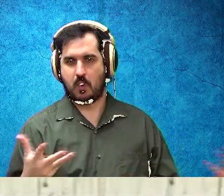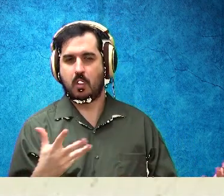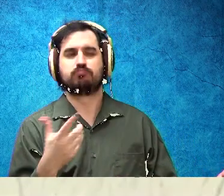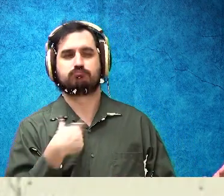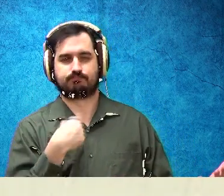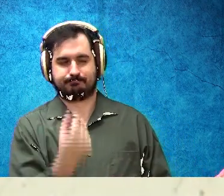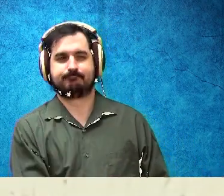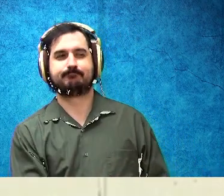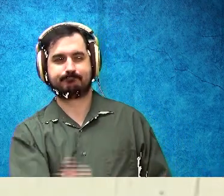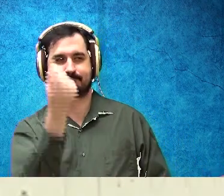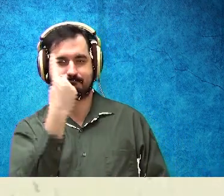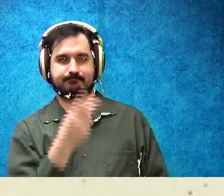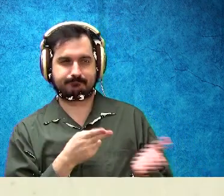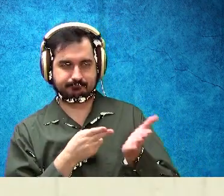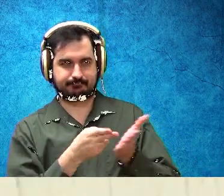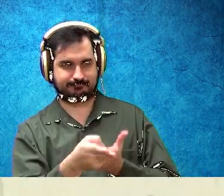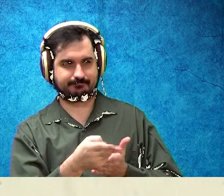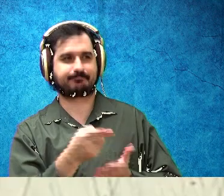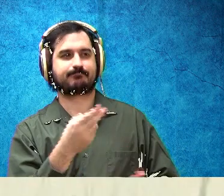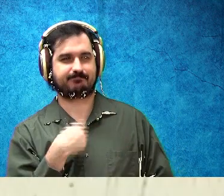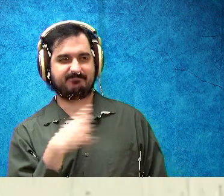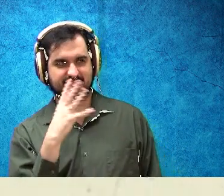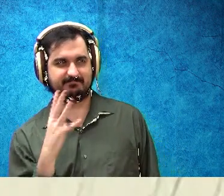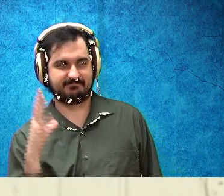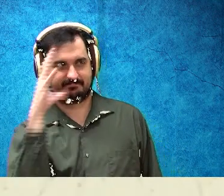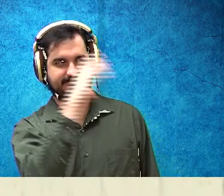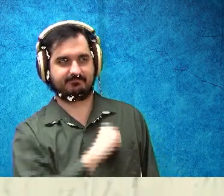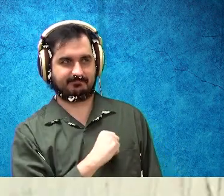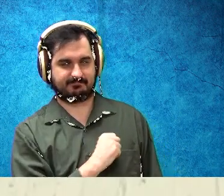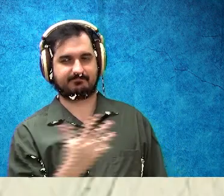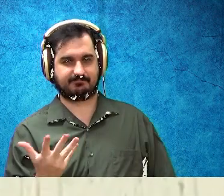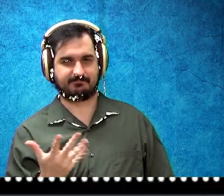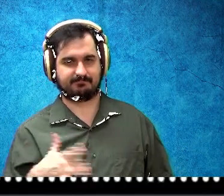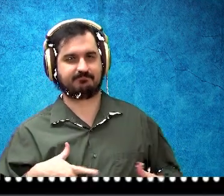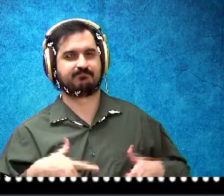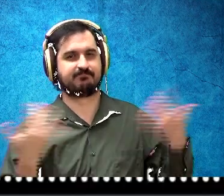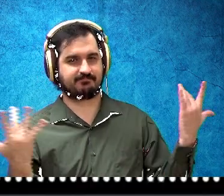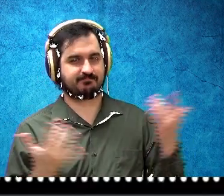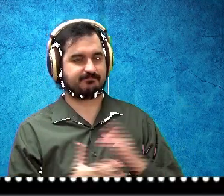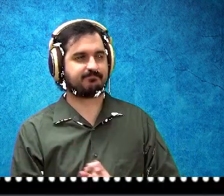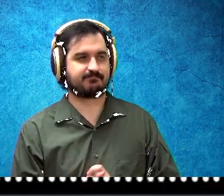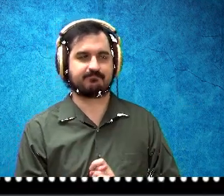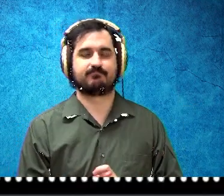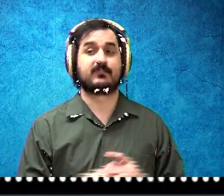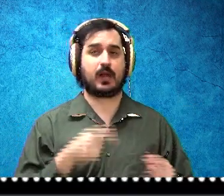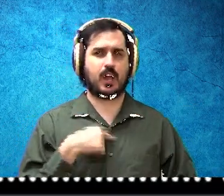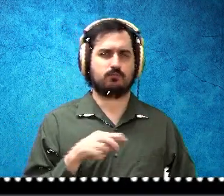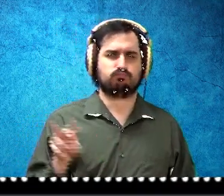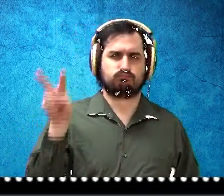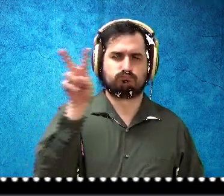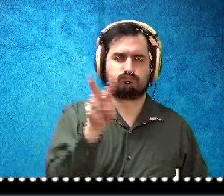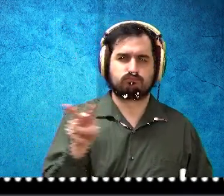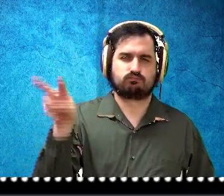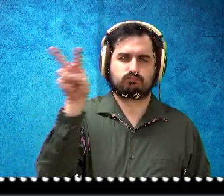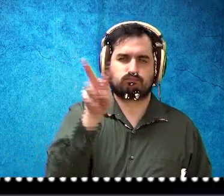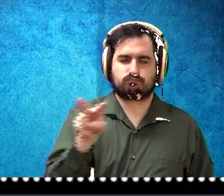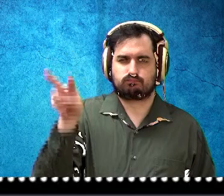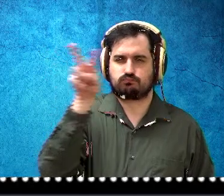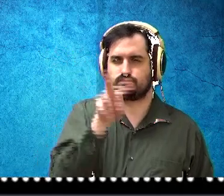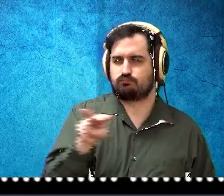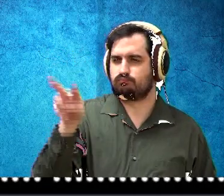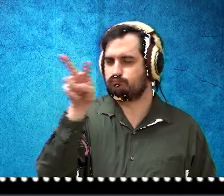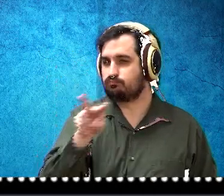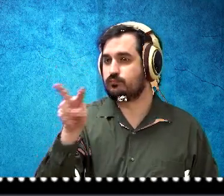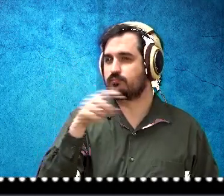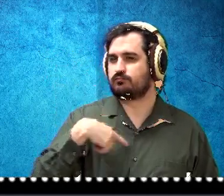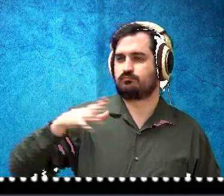infer the truth. I'ma take my best guess with you. I read between the lines what you don't